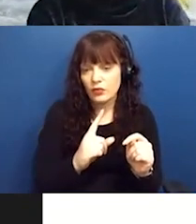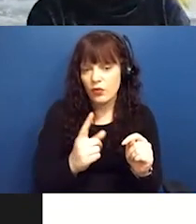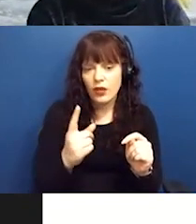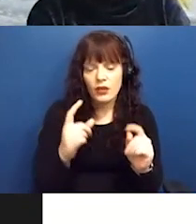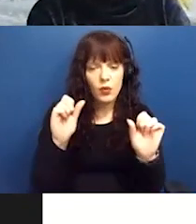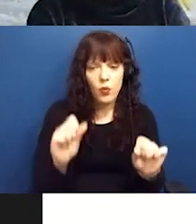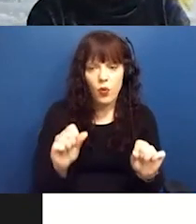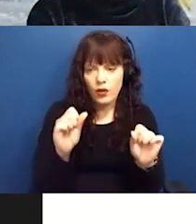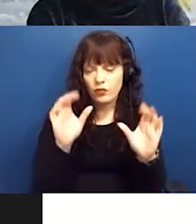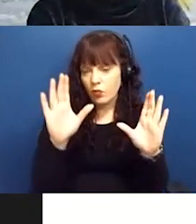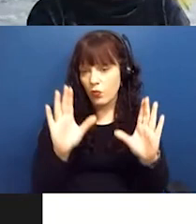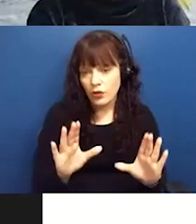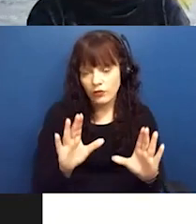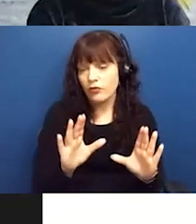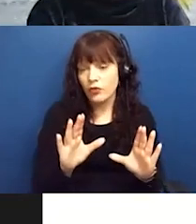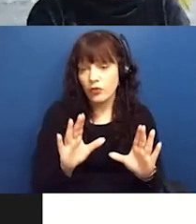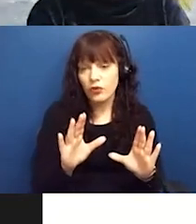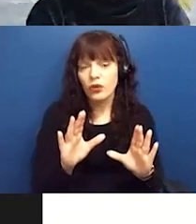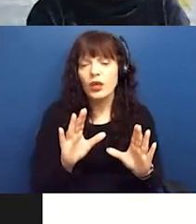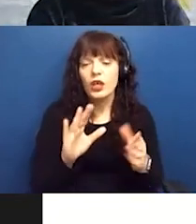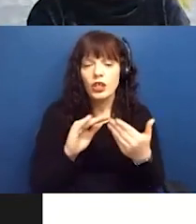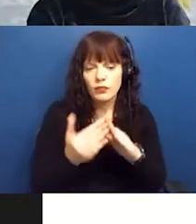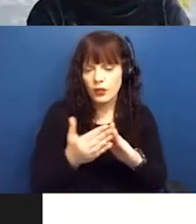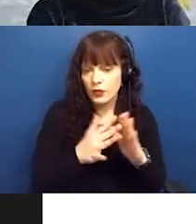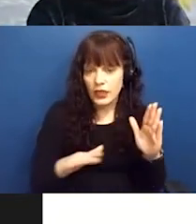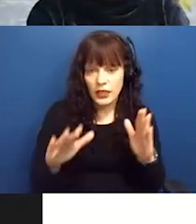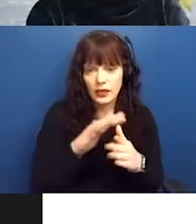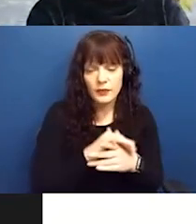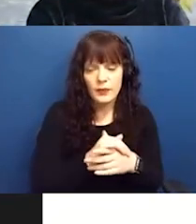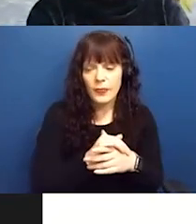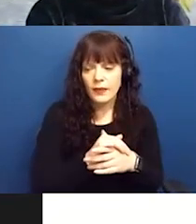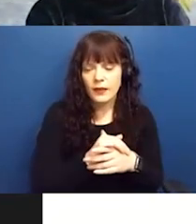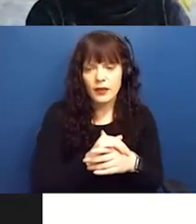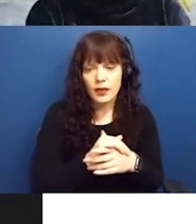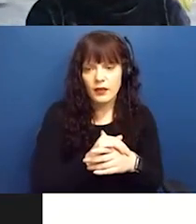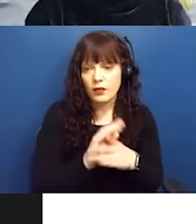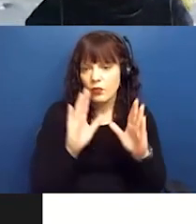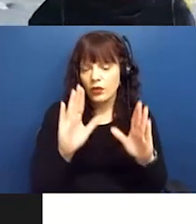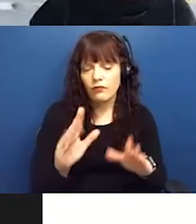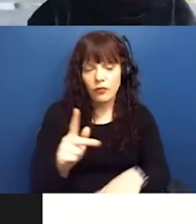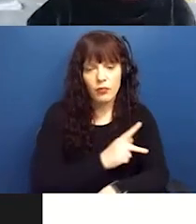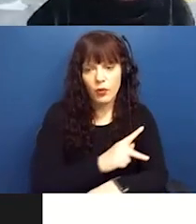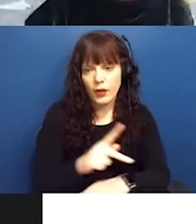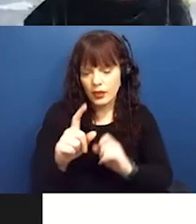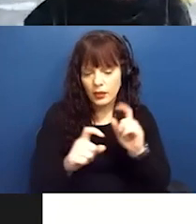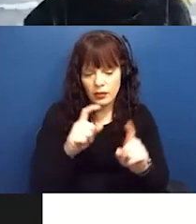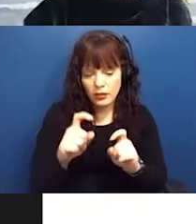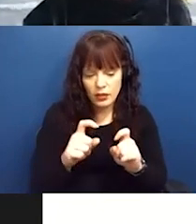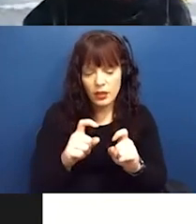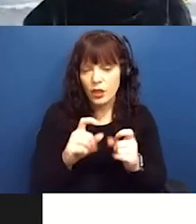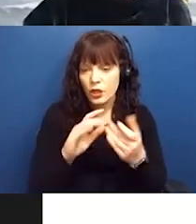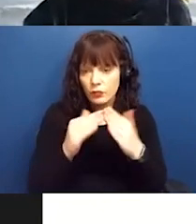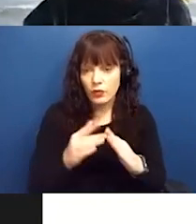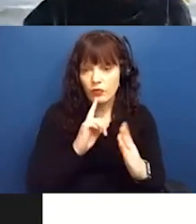and arts-based education research community out there, and the wonderful poetic inquiry community out there that really embrace